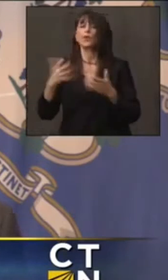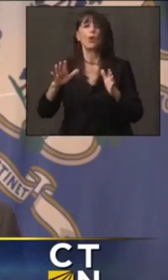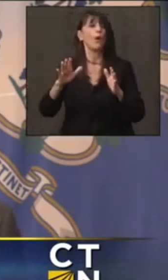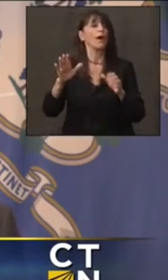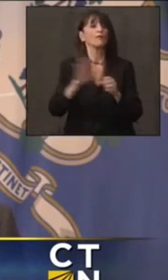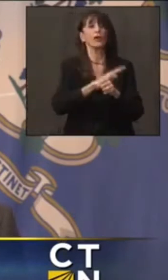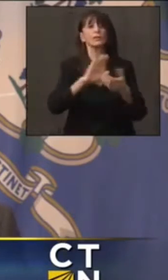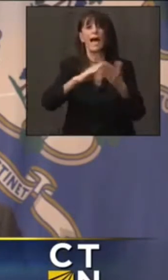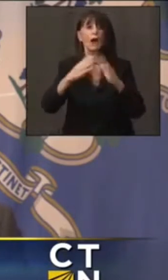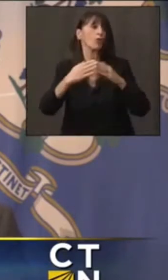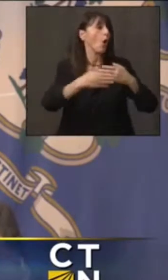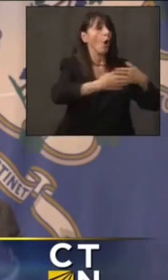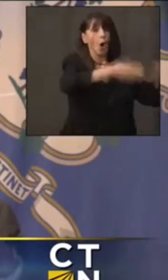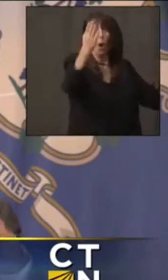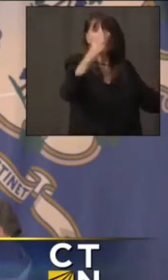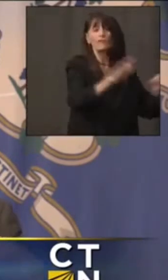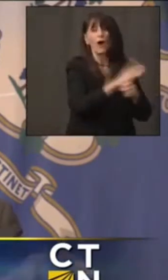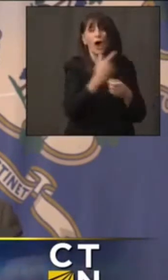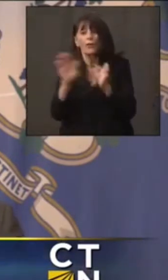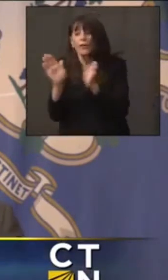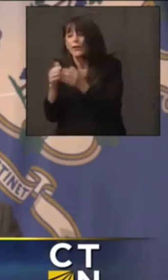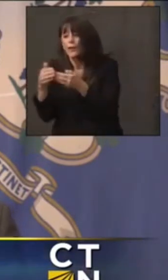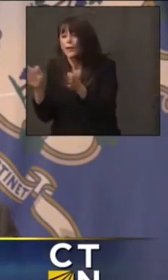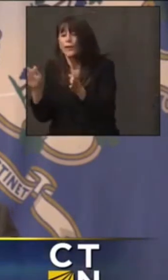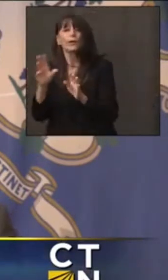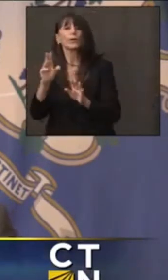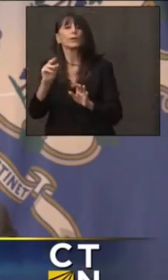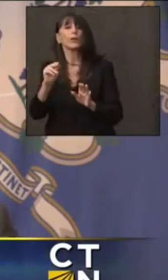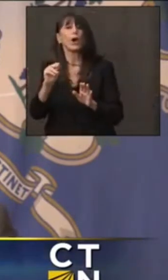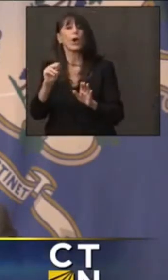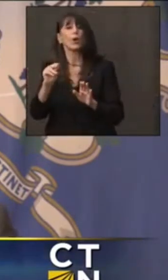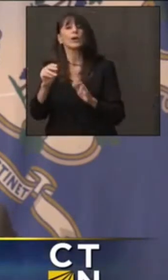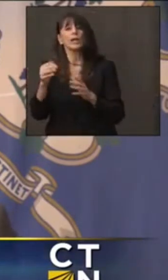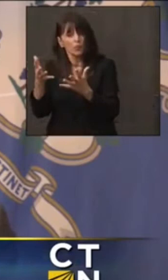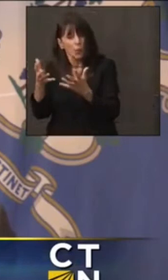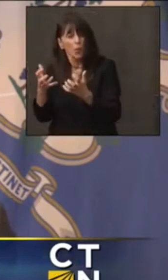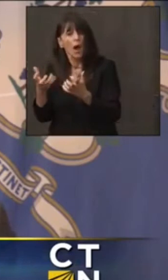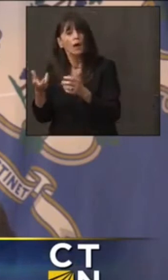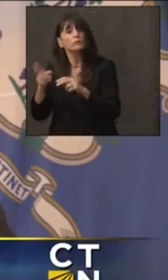and others not, but we are allowing others to be more strict if they want to be.